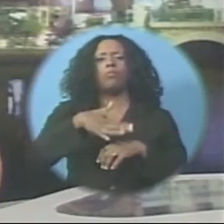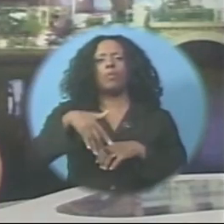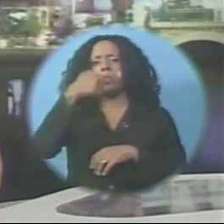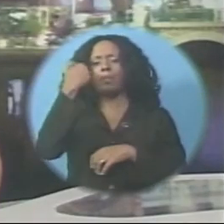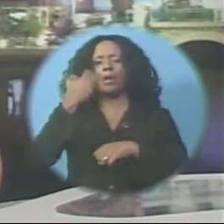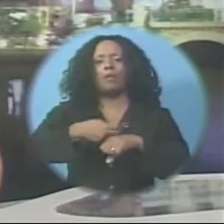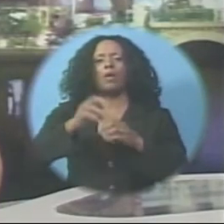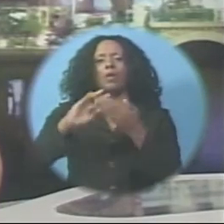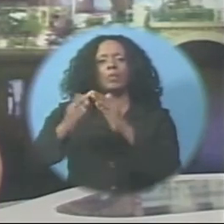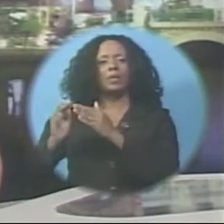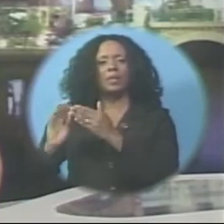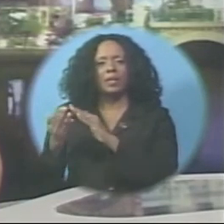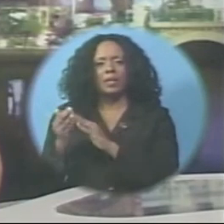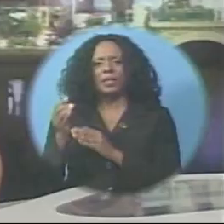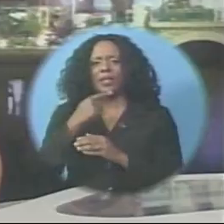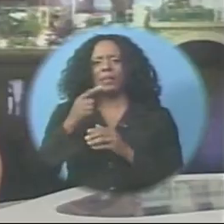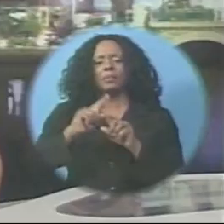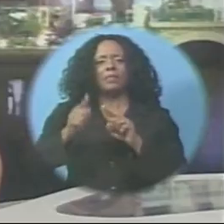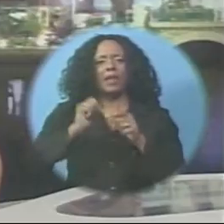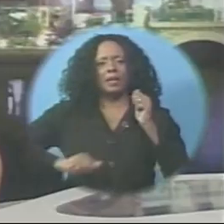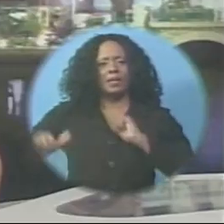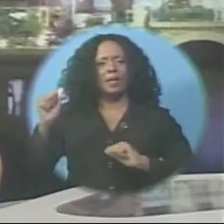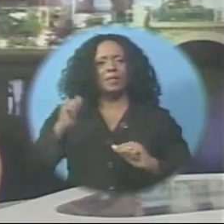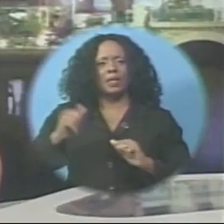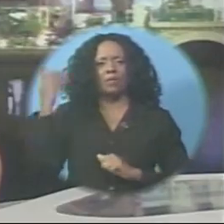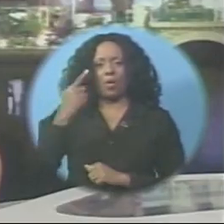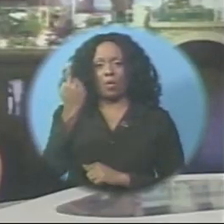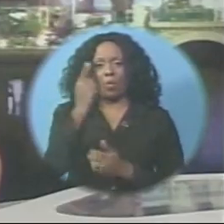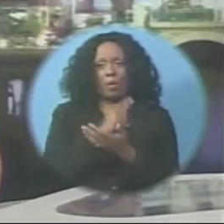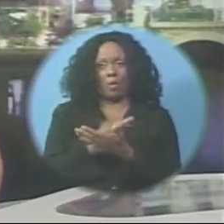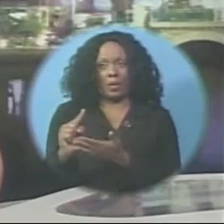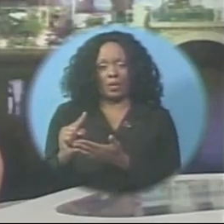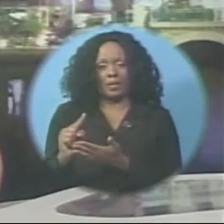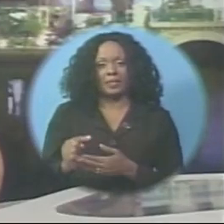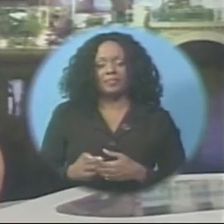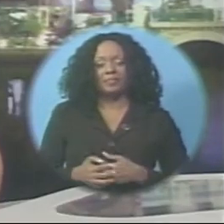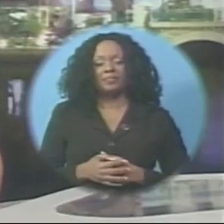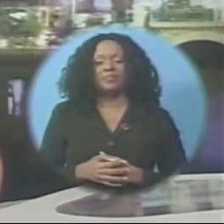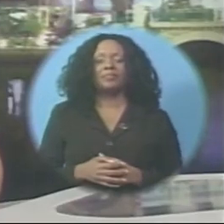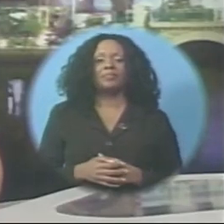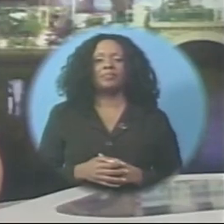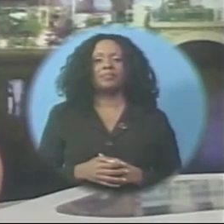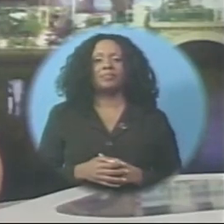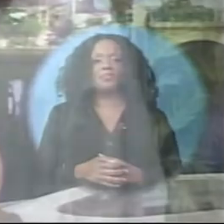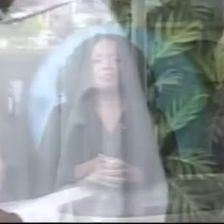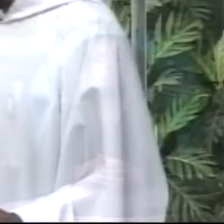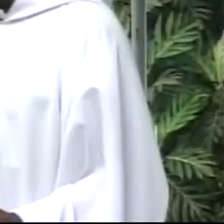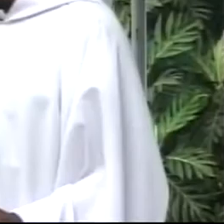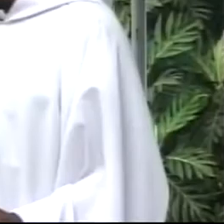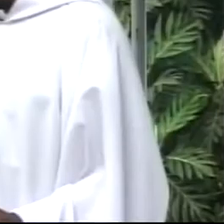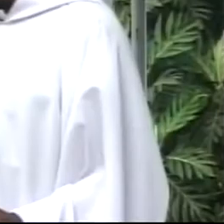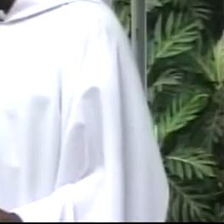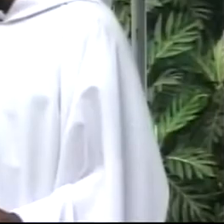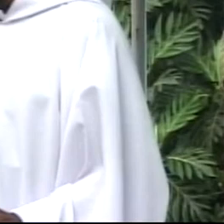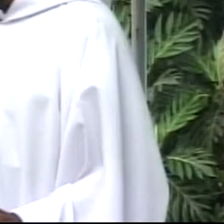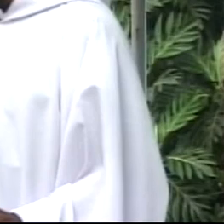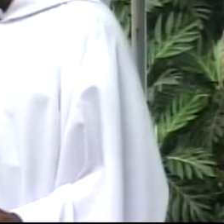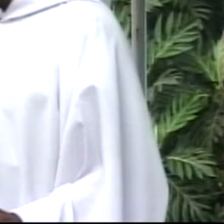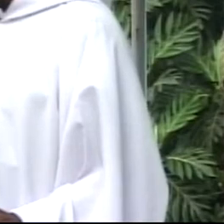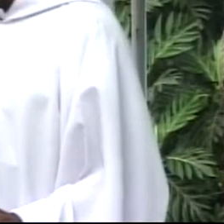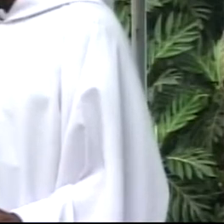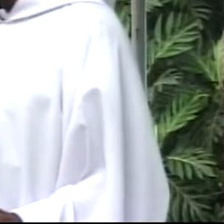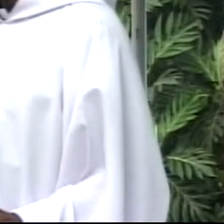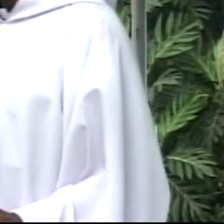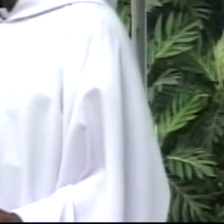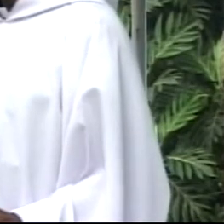cultural oasis. Several other activities are on the lineup for that festival. We have the lecture on Monday night.